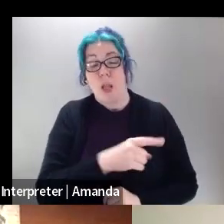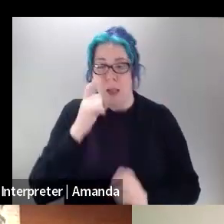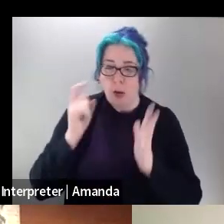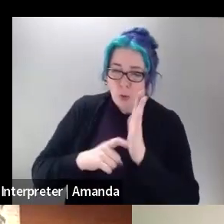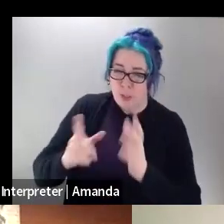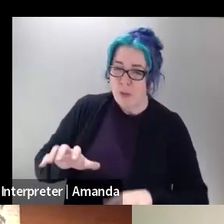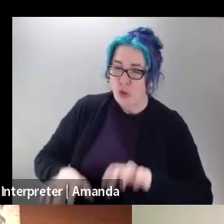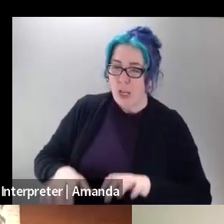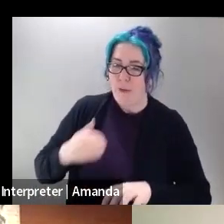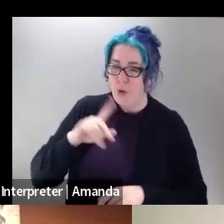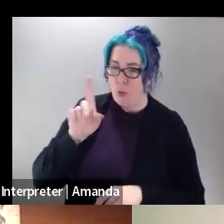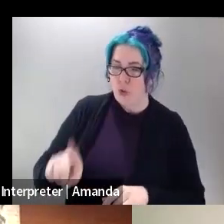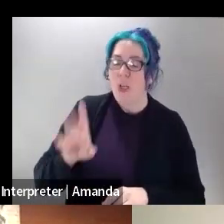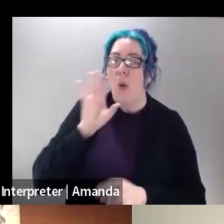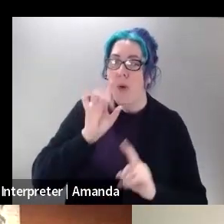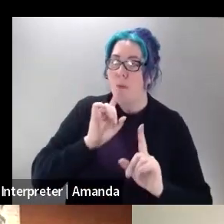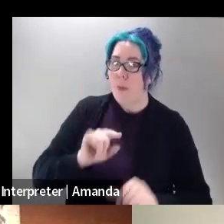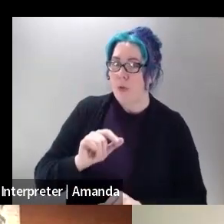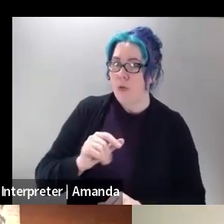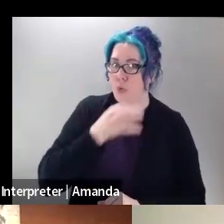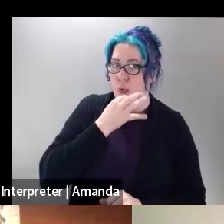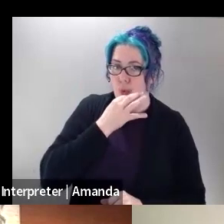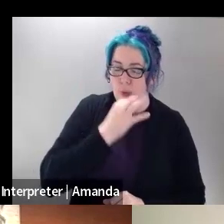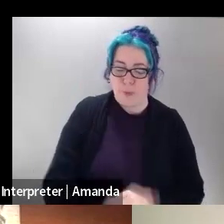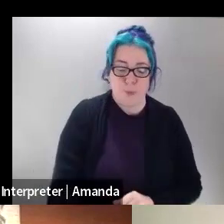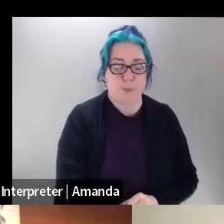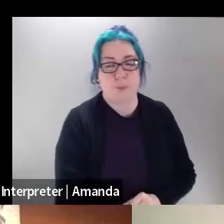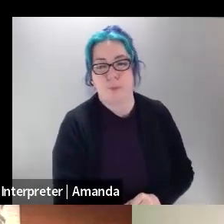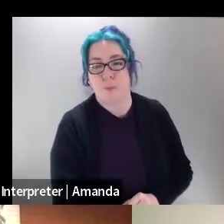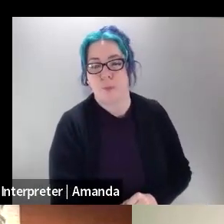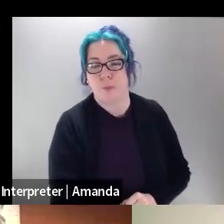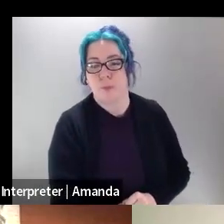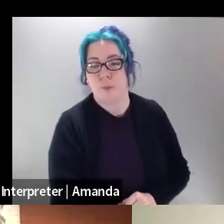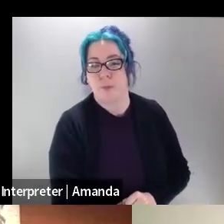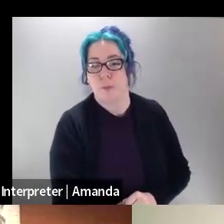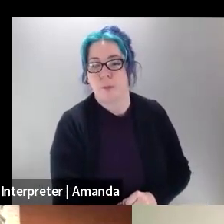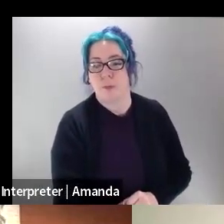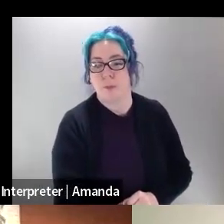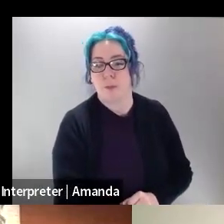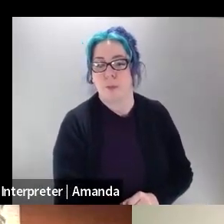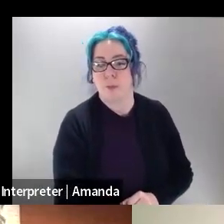here. I'm going to bring forward a couple of the questions that have come to us